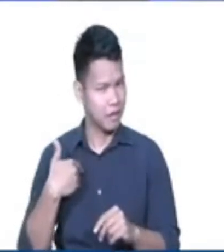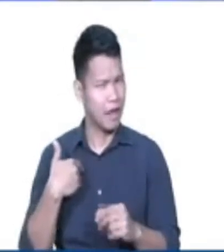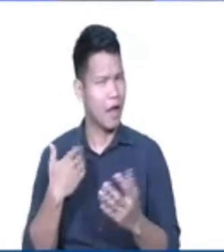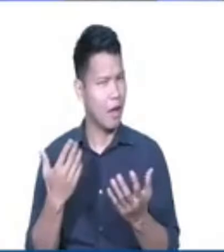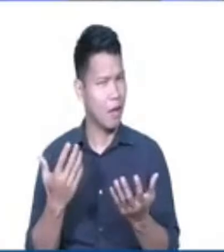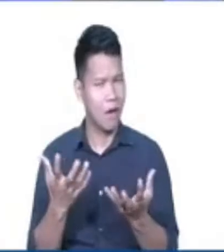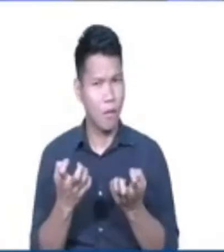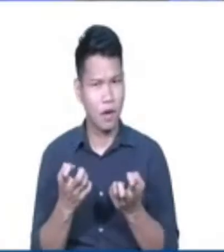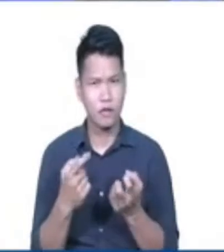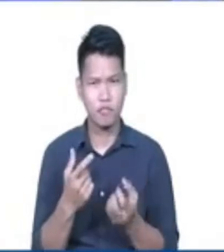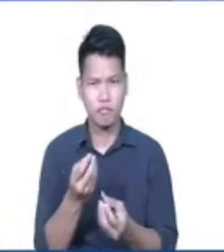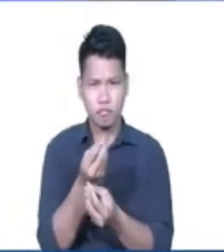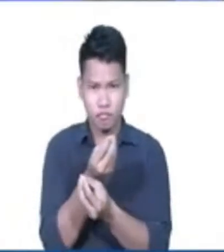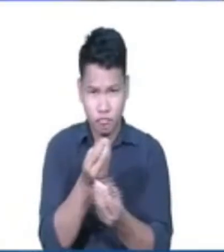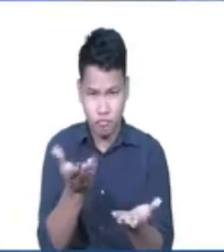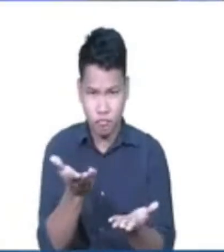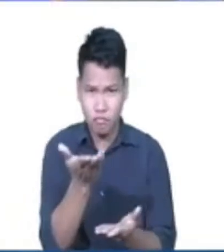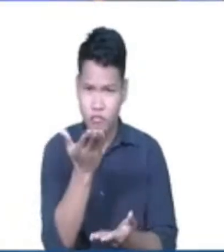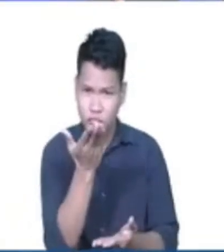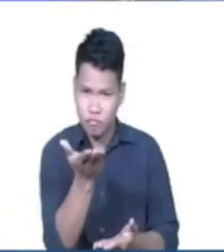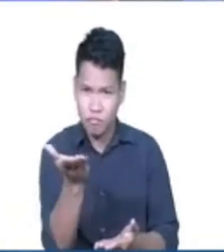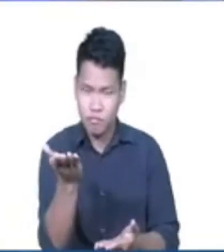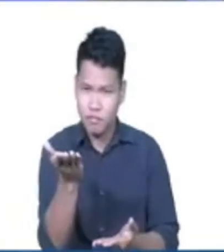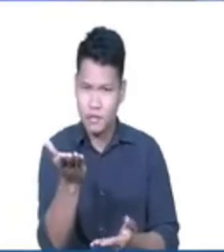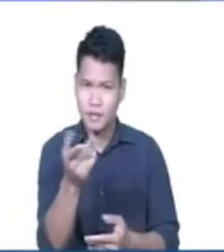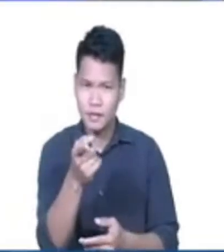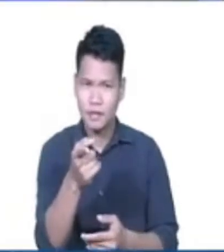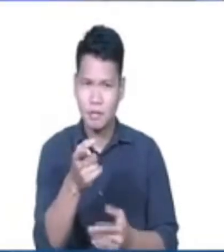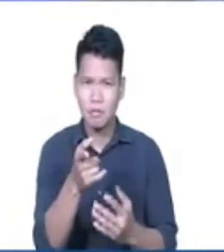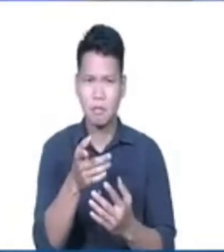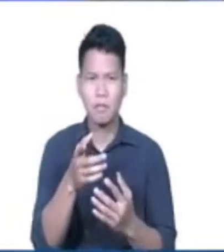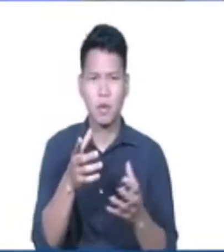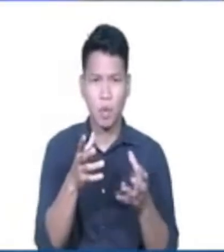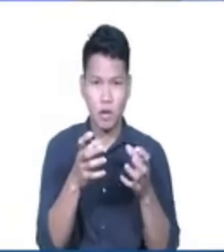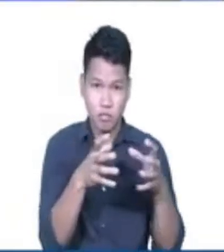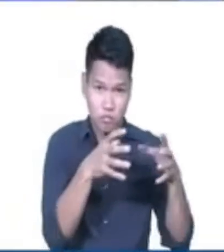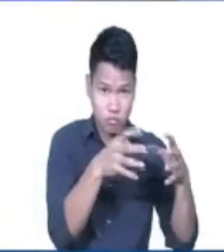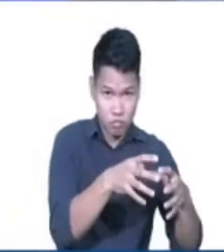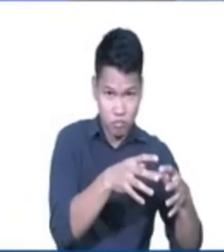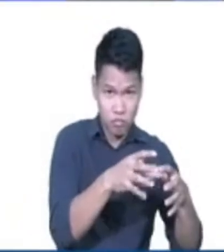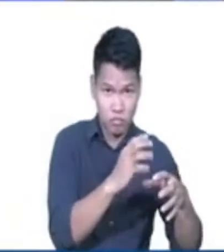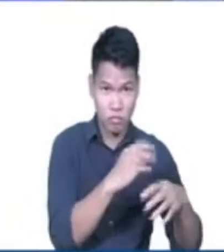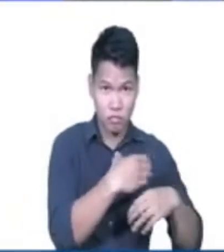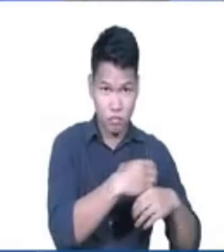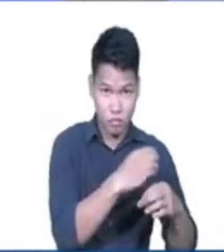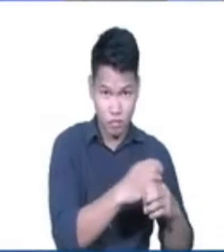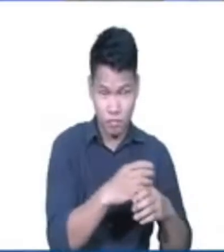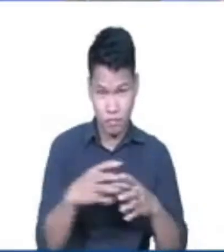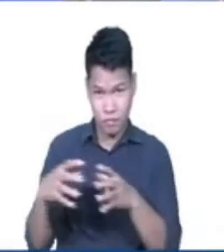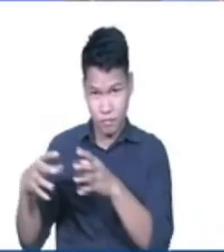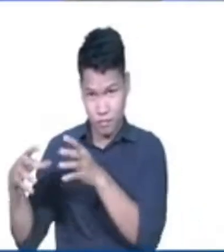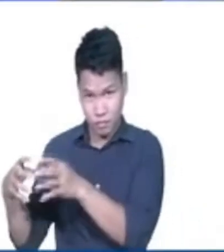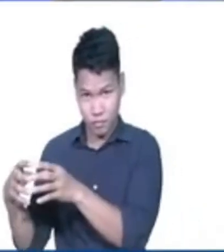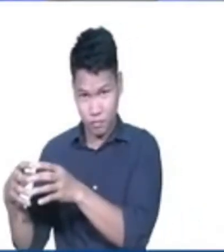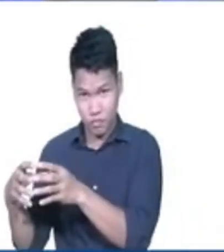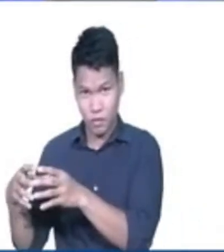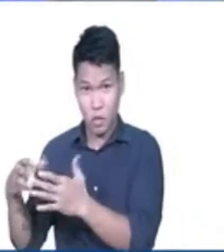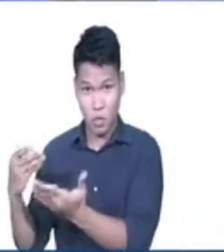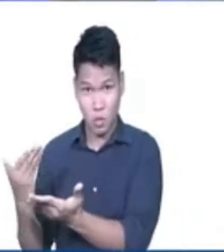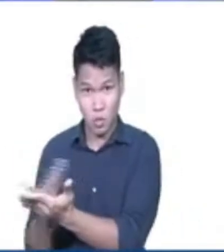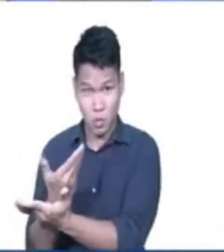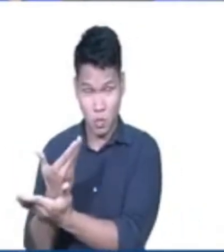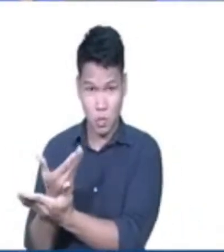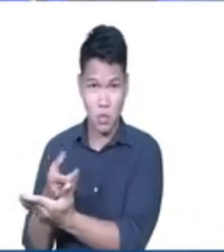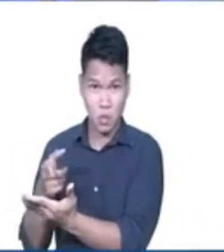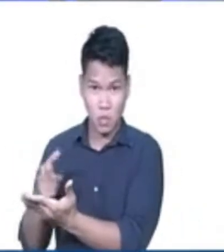ko pong makita natin kung ano ang nangyayari in between sa luma at